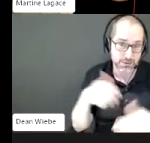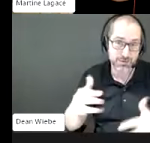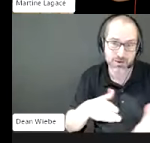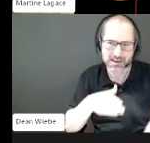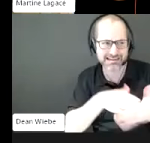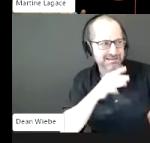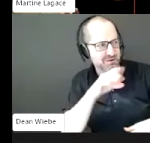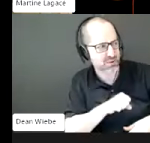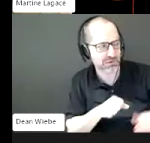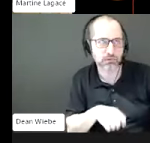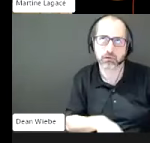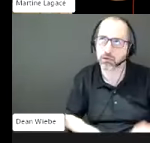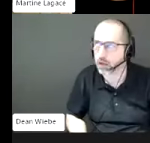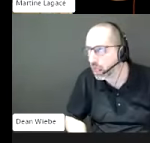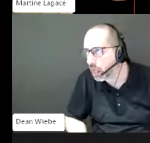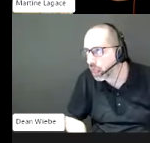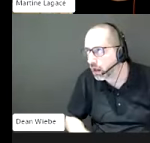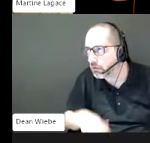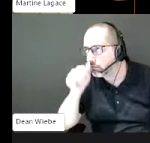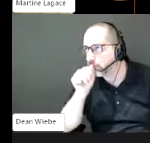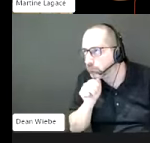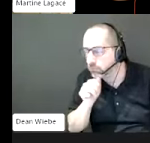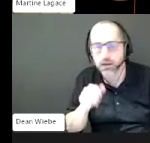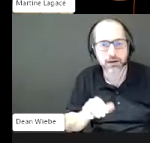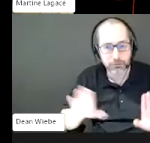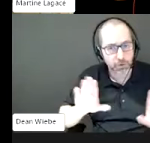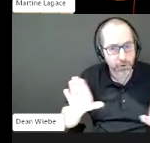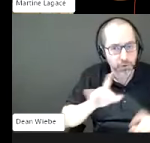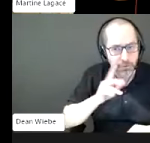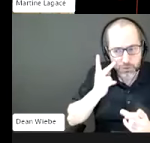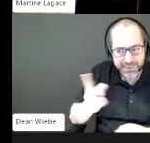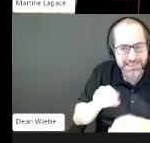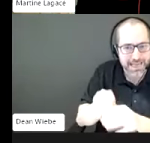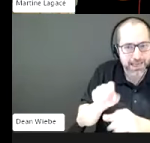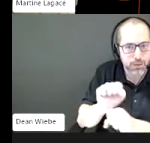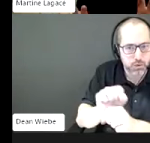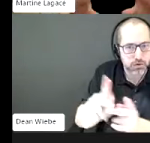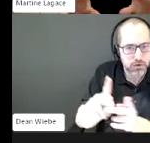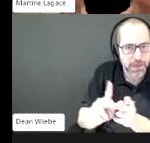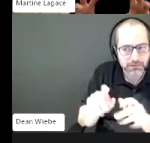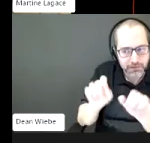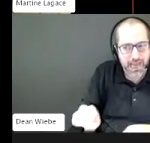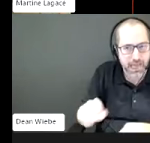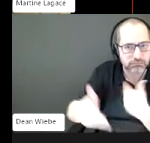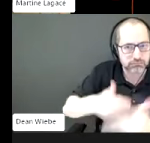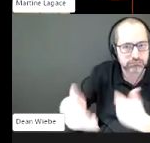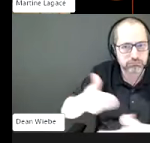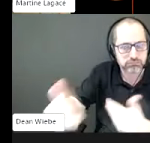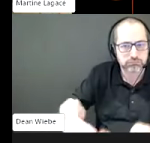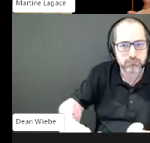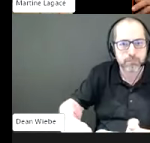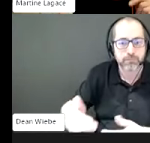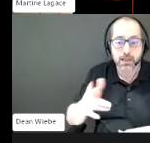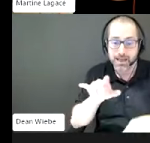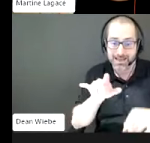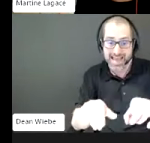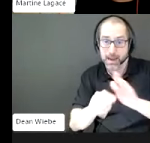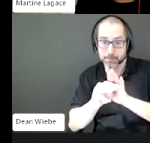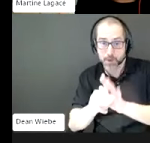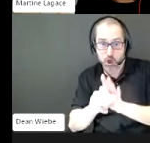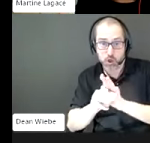conference. There's a lot of ageism in the workplace that's under tackle and ignored. That model that we've tested it